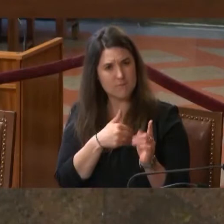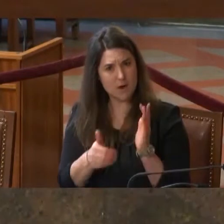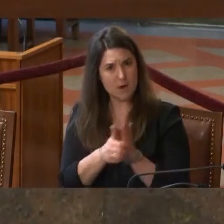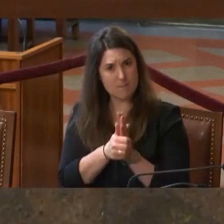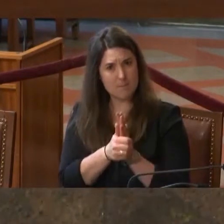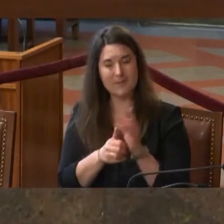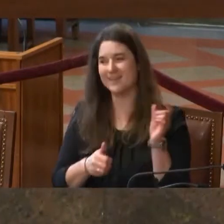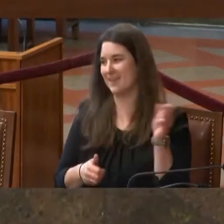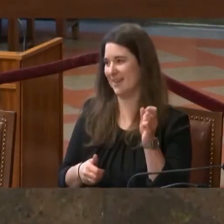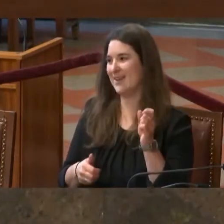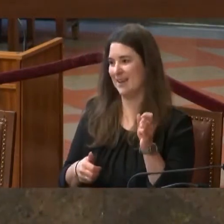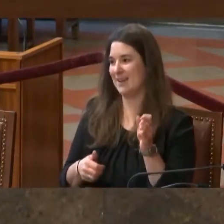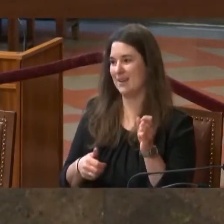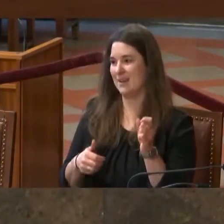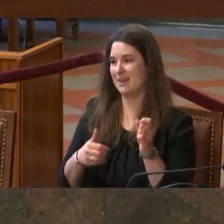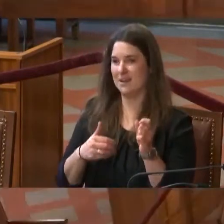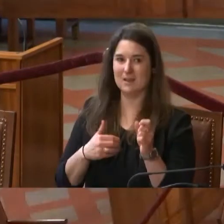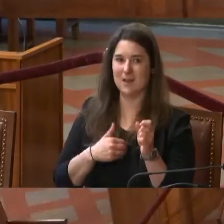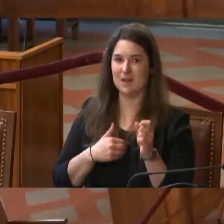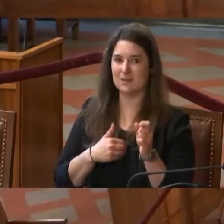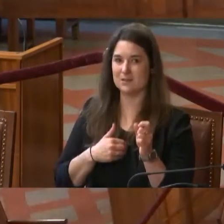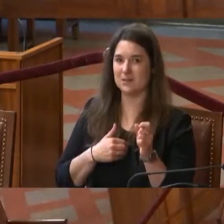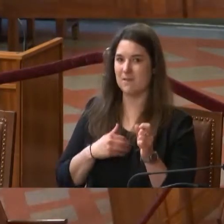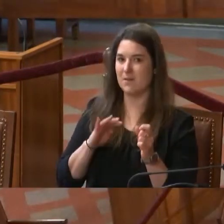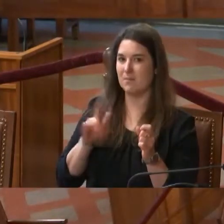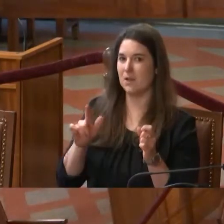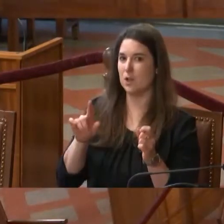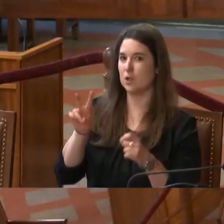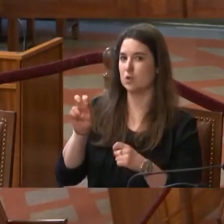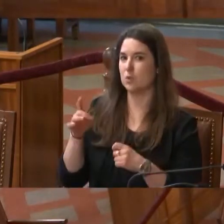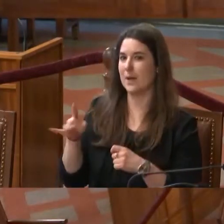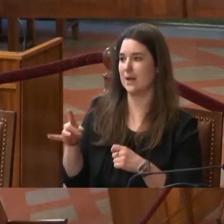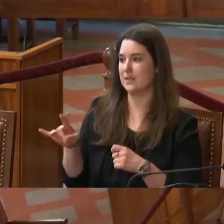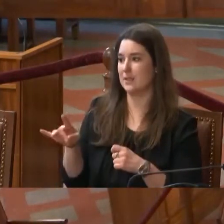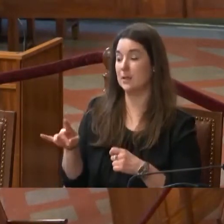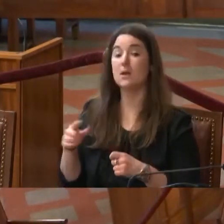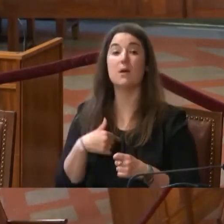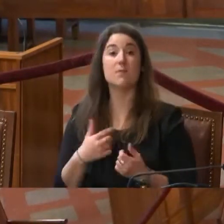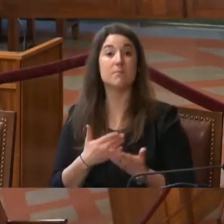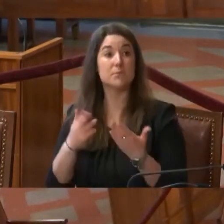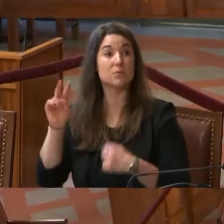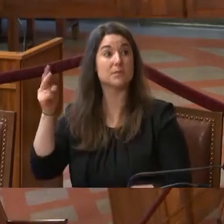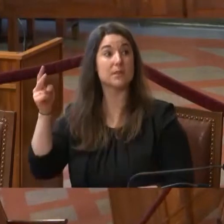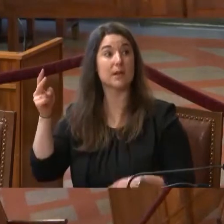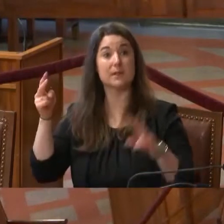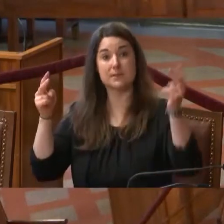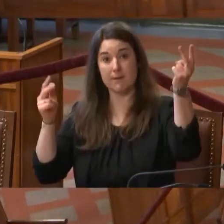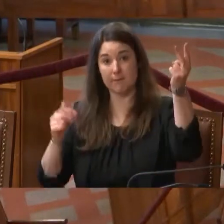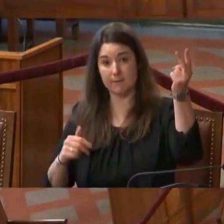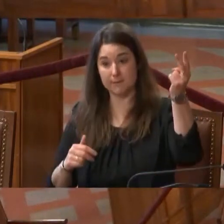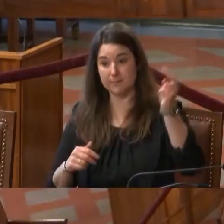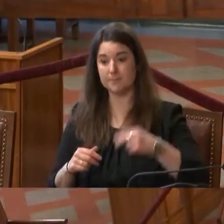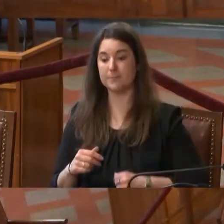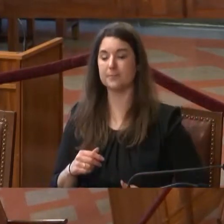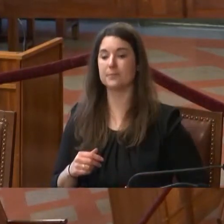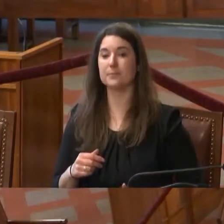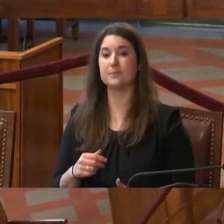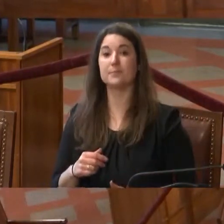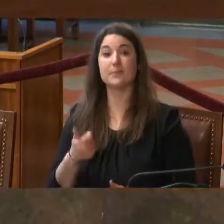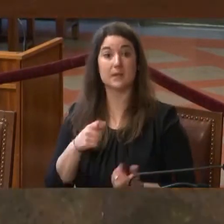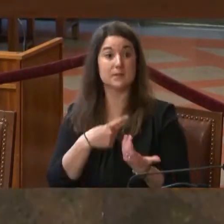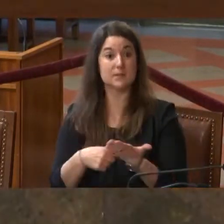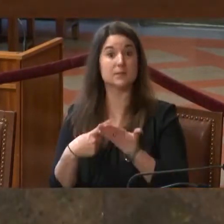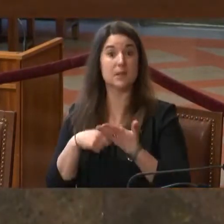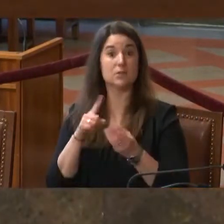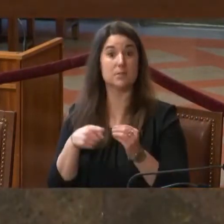amendment. Motion to amend Bill 218. Thank you. We have a motion. Do we have a second? Second. Any discussion